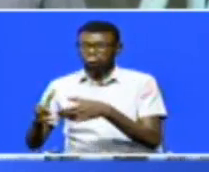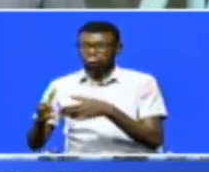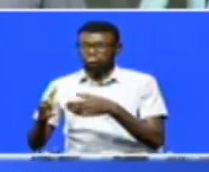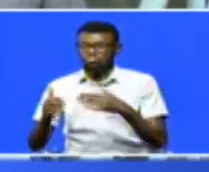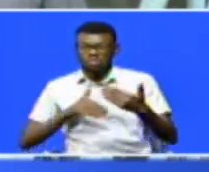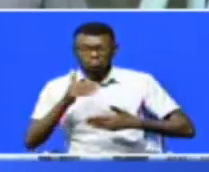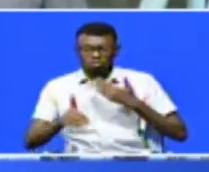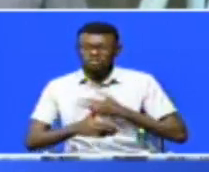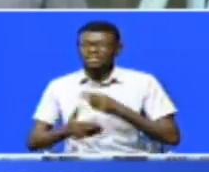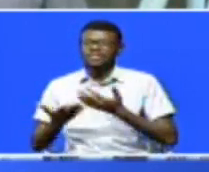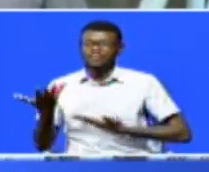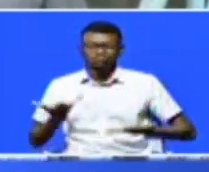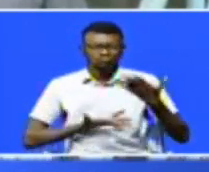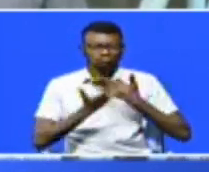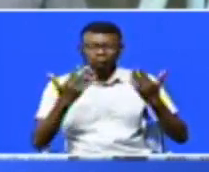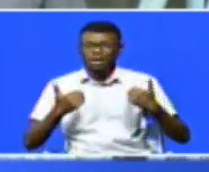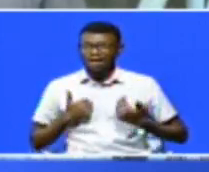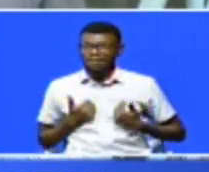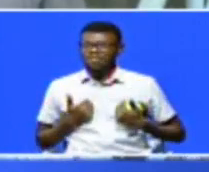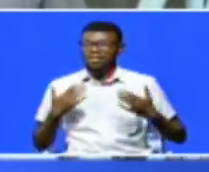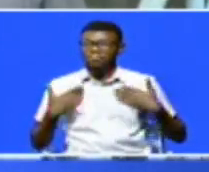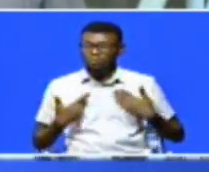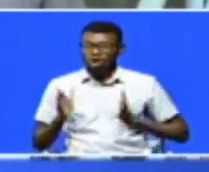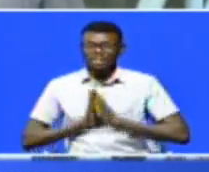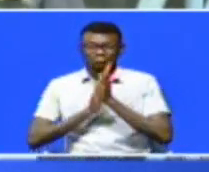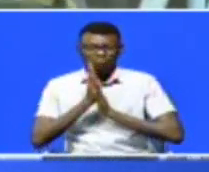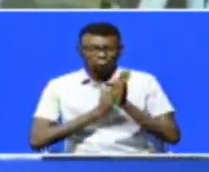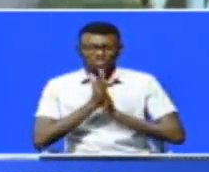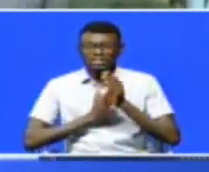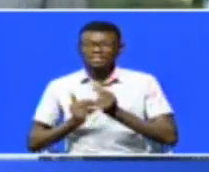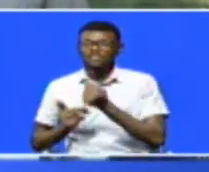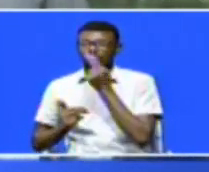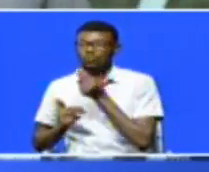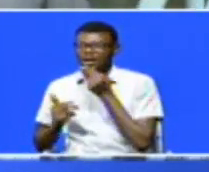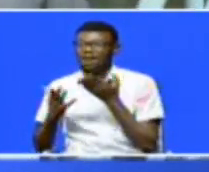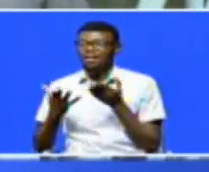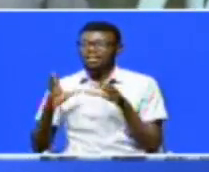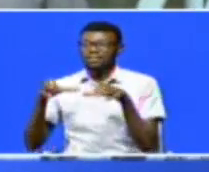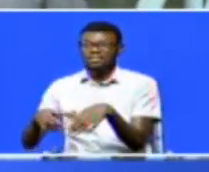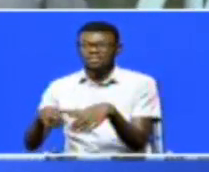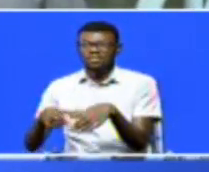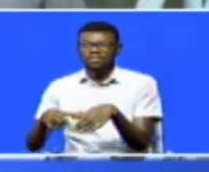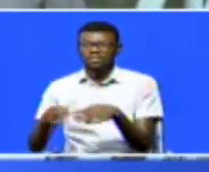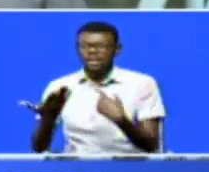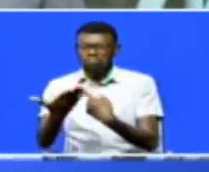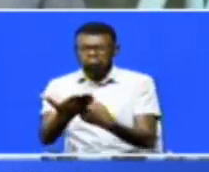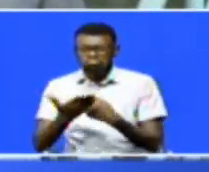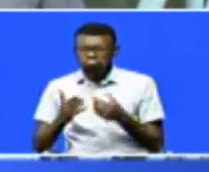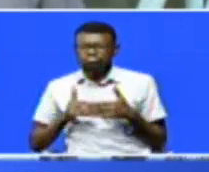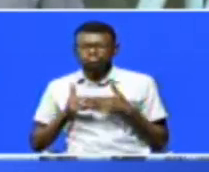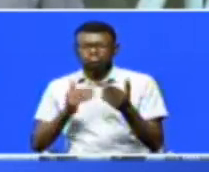process for all the interested parties in the sugar industry to chart a way forward.